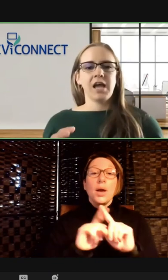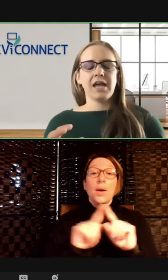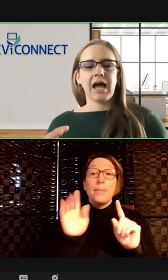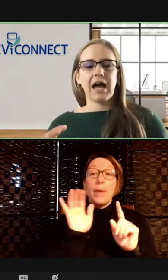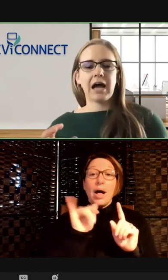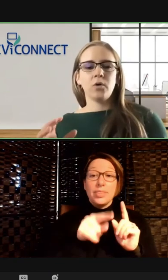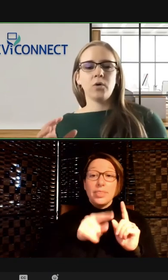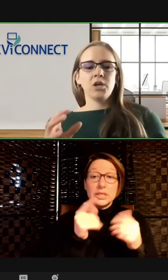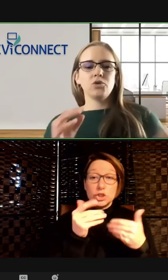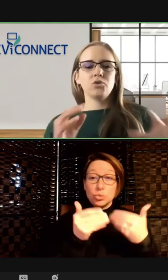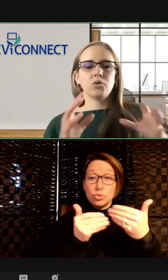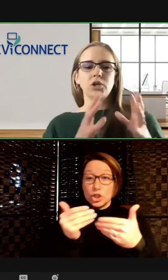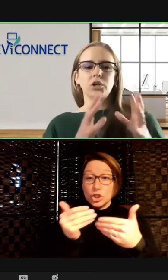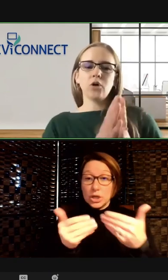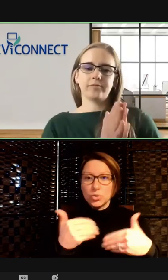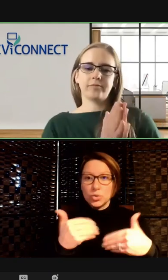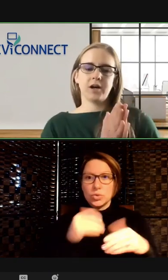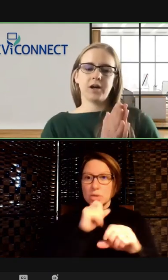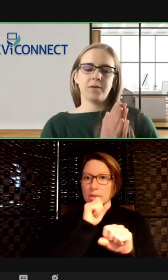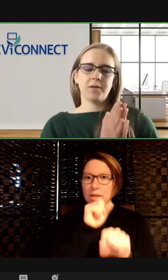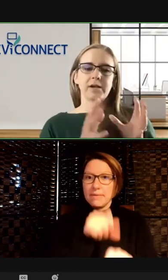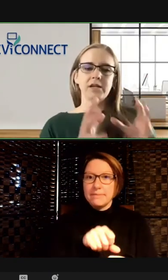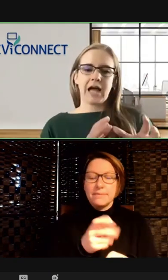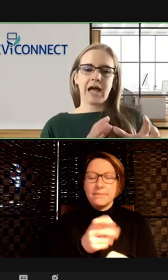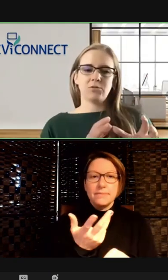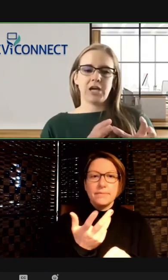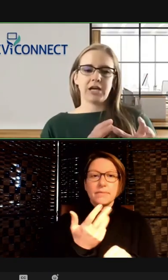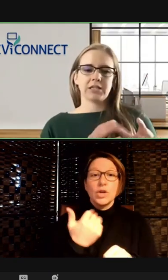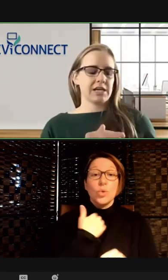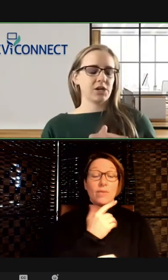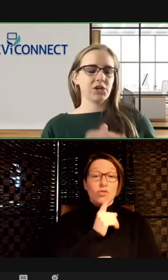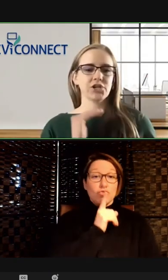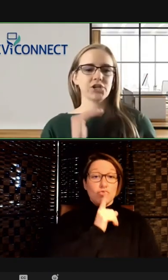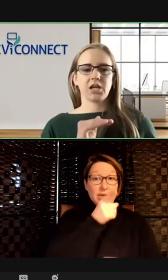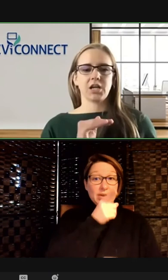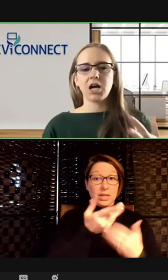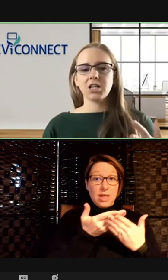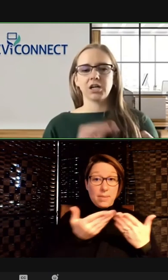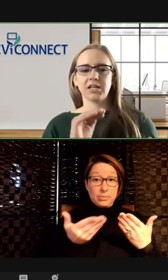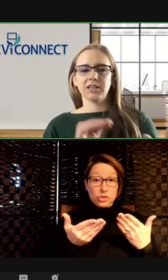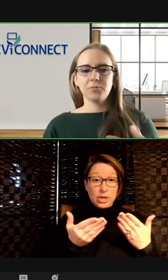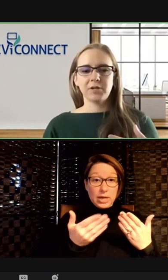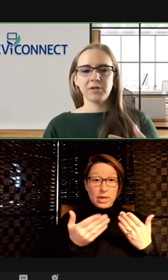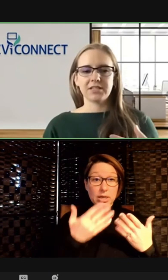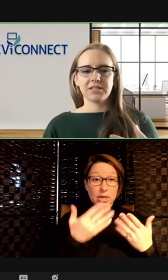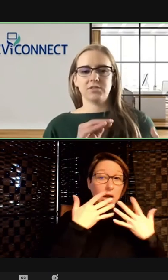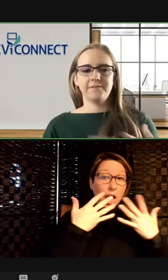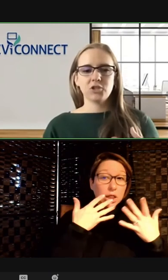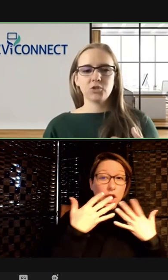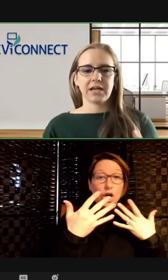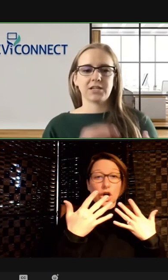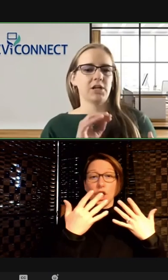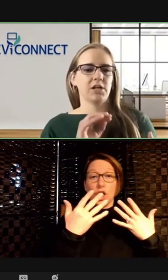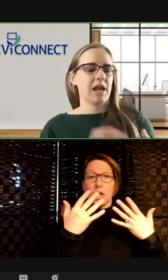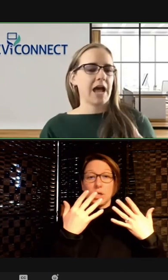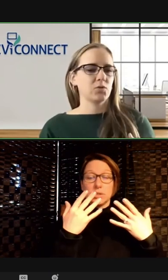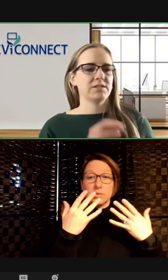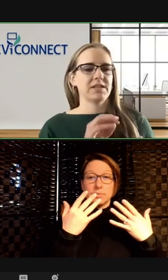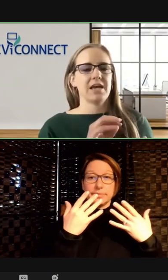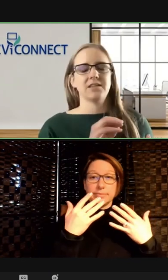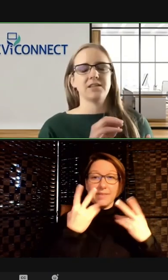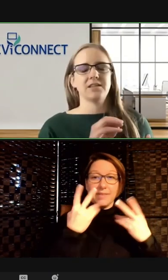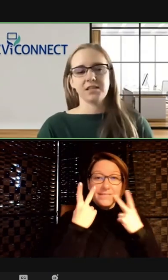here, and how you can go from the real object, and here you're getting color and luminance cues and visual texture